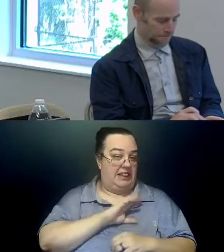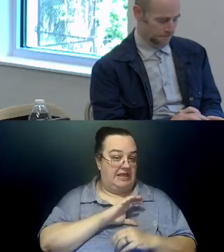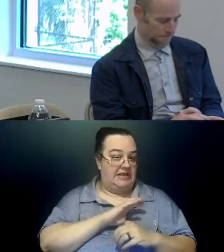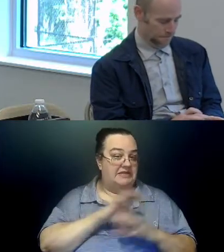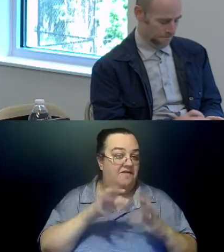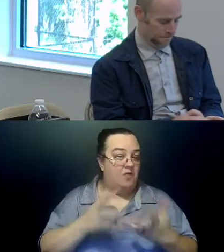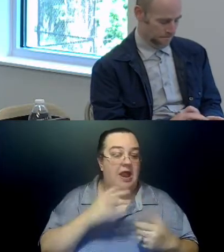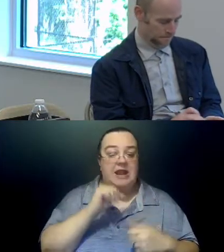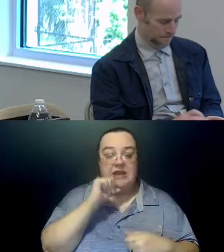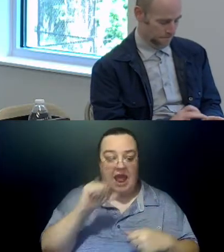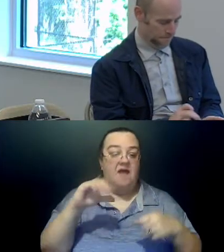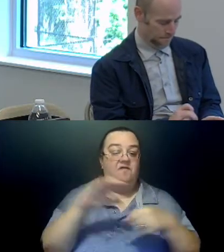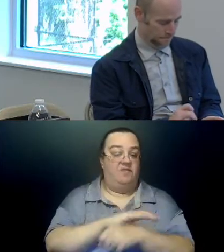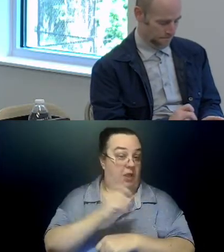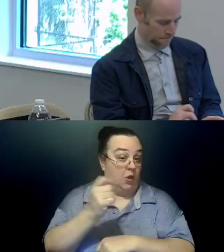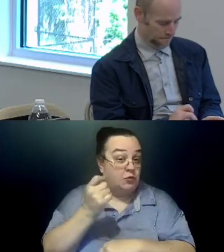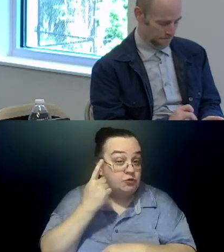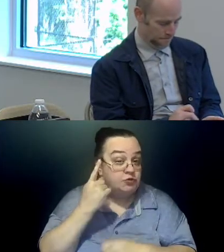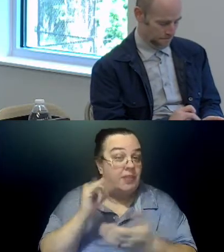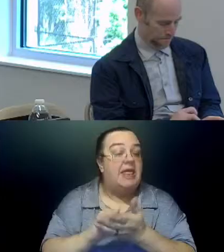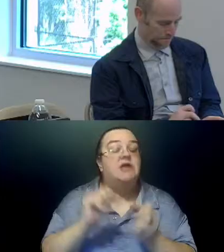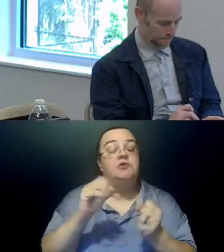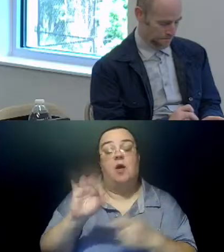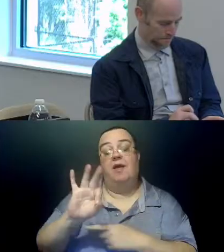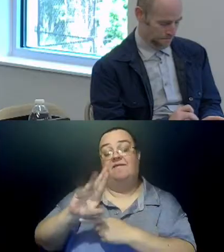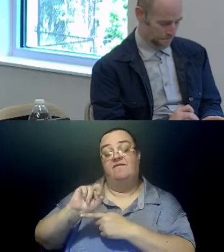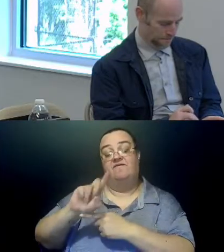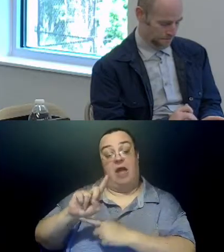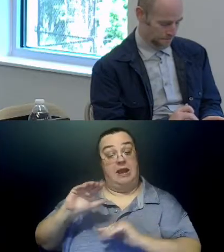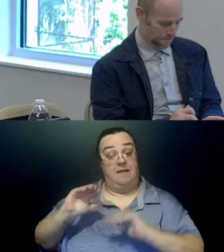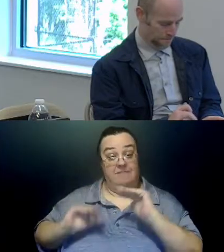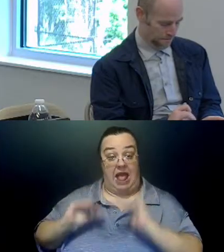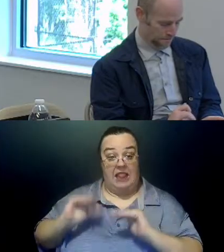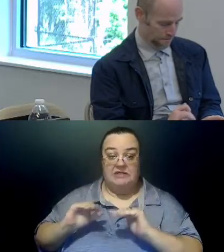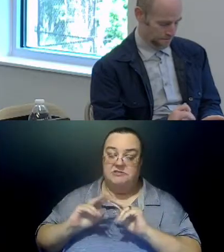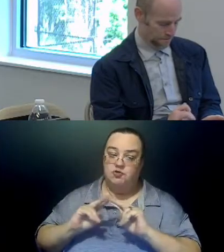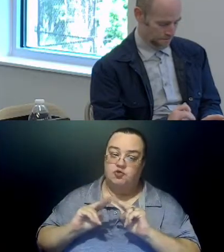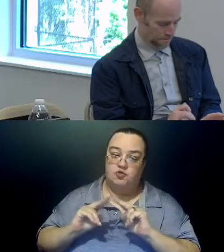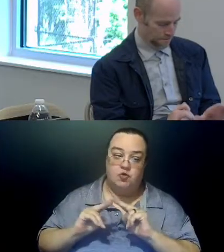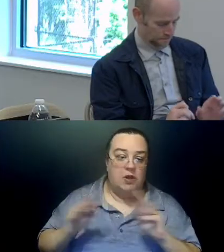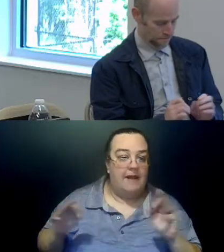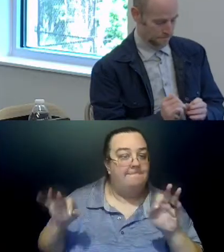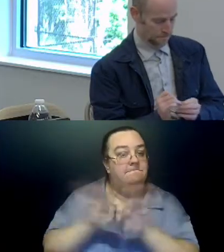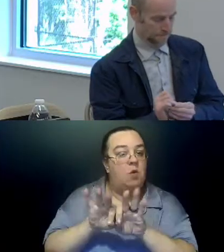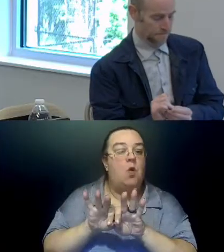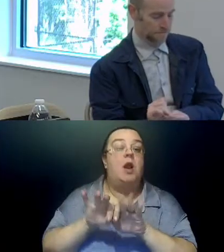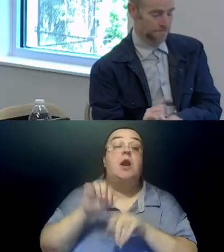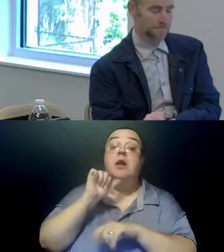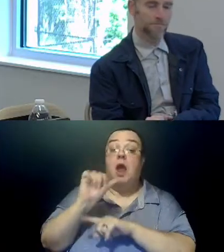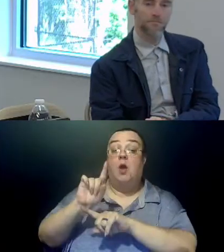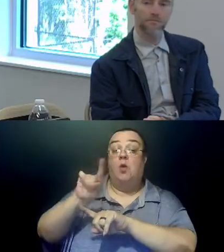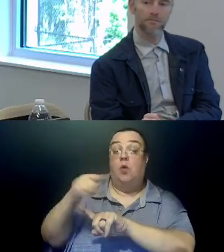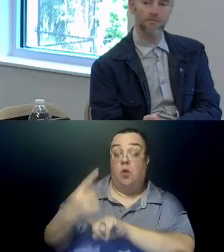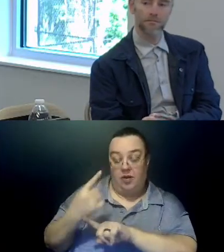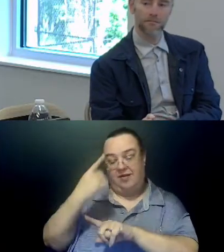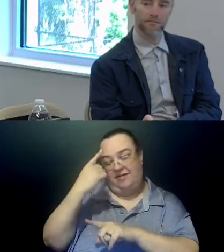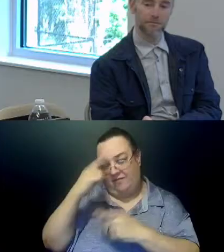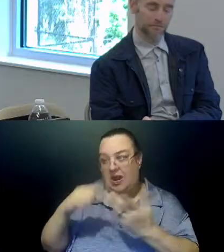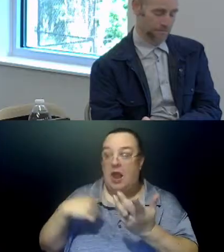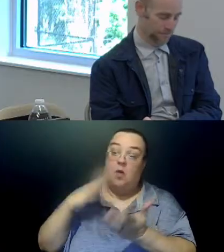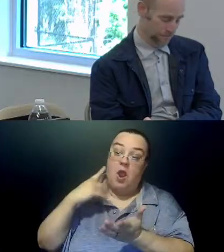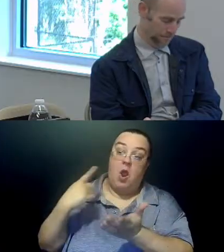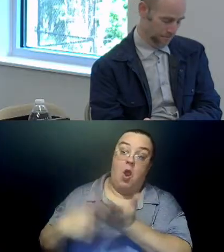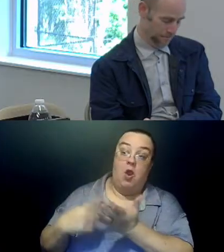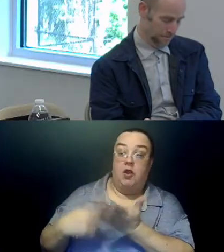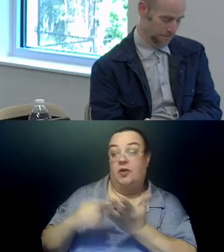understood. So fund balances are critically important, not only for what I would argue is the